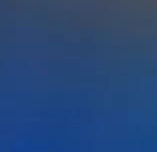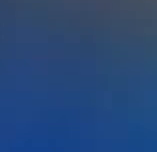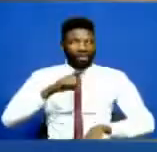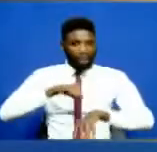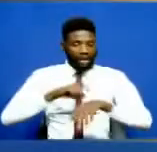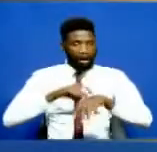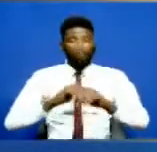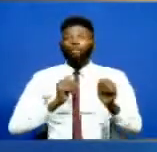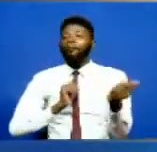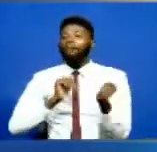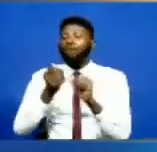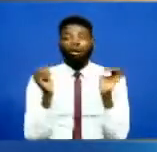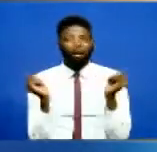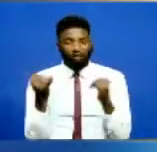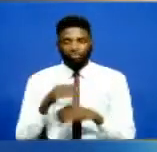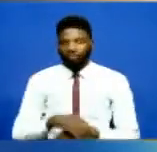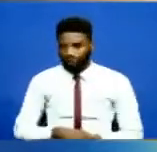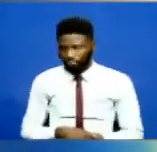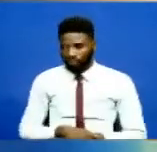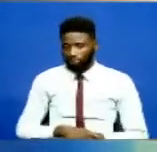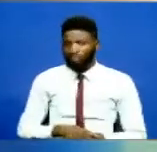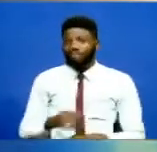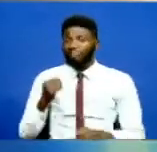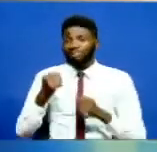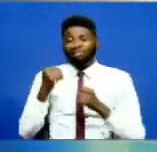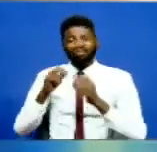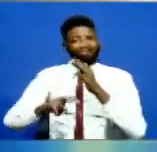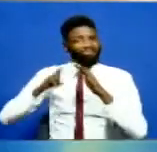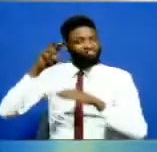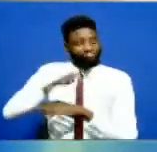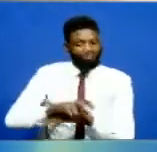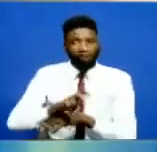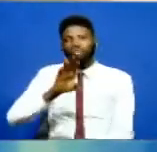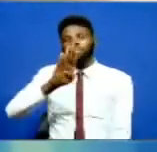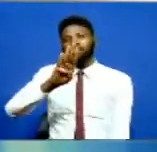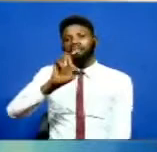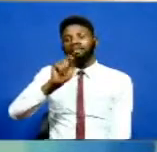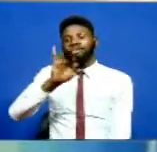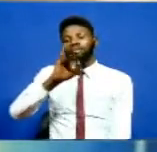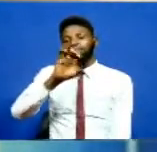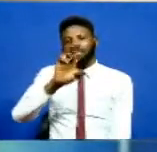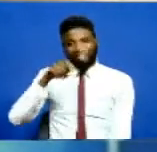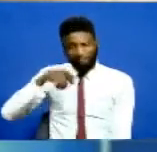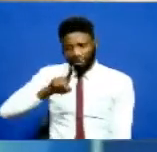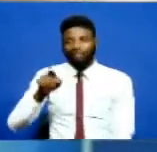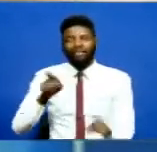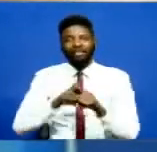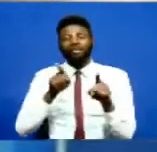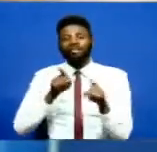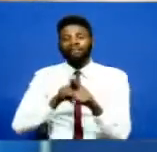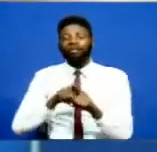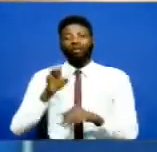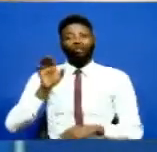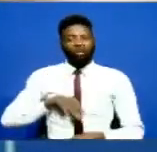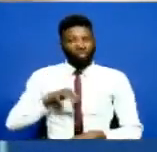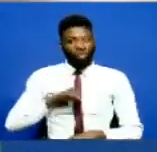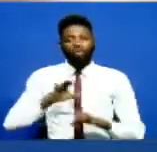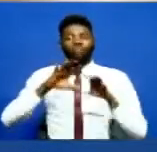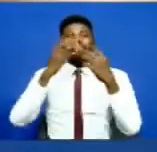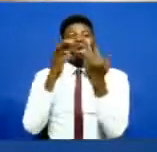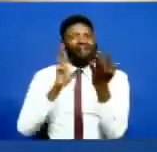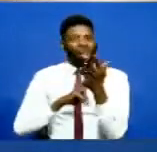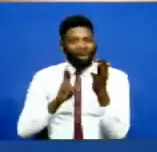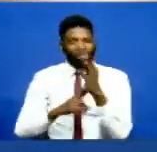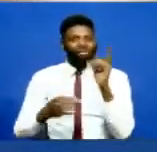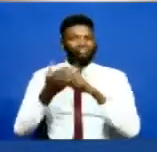For the sport and steeplechaser Beatrice Chepkoech equaled the women's world record in the 5-kilometer road